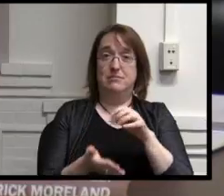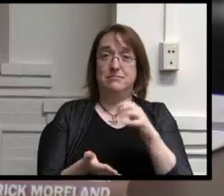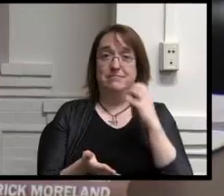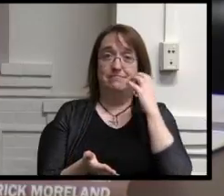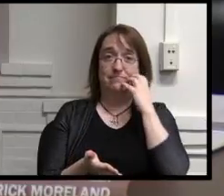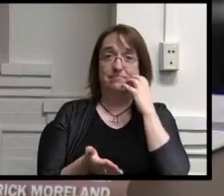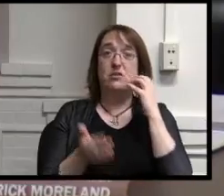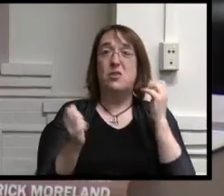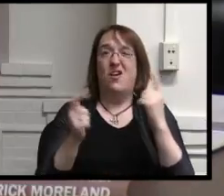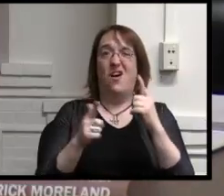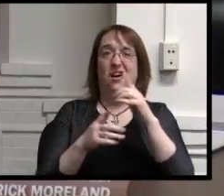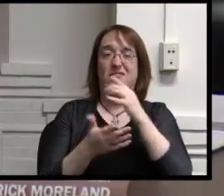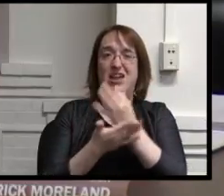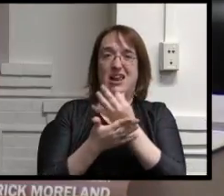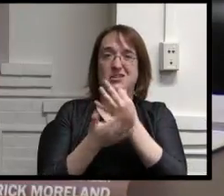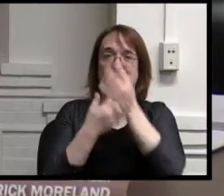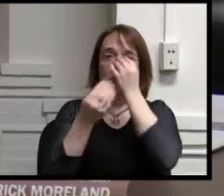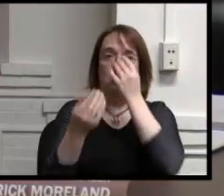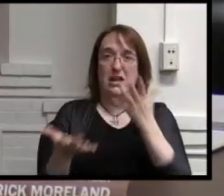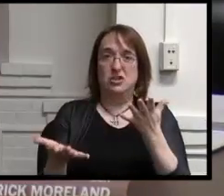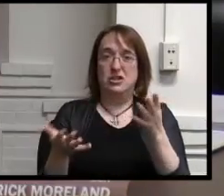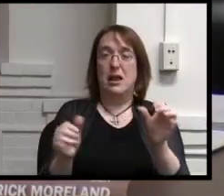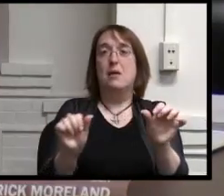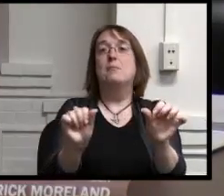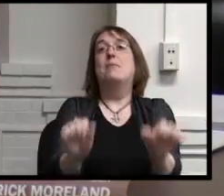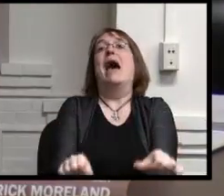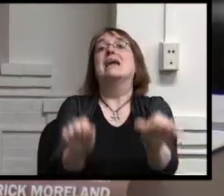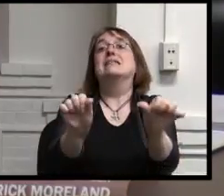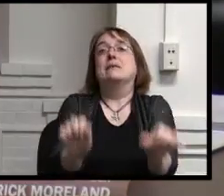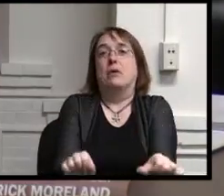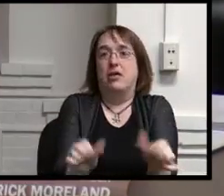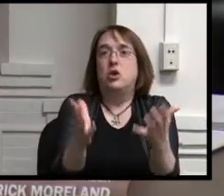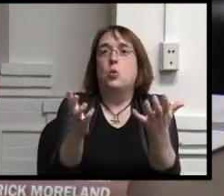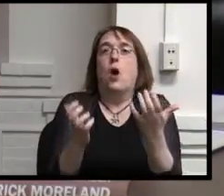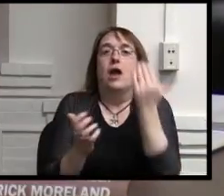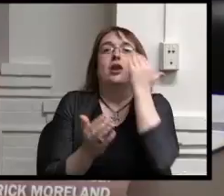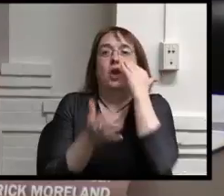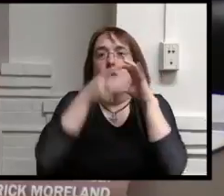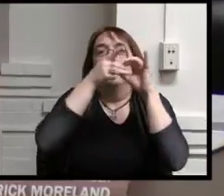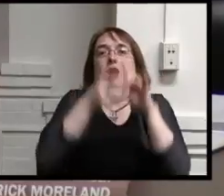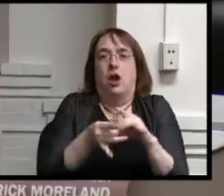all the financial information you could ever possibly want to know about the